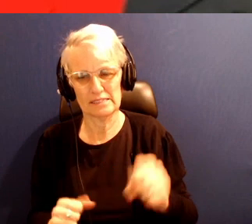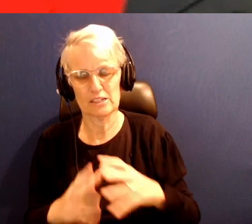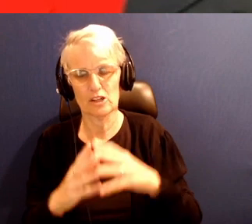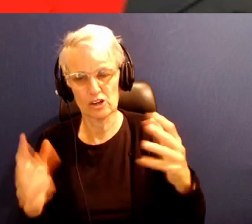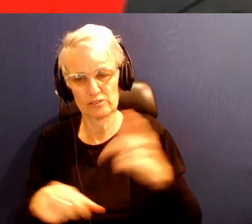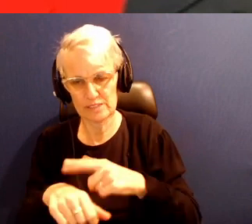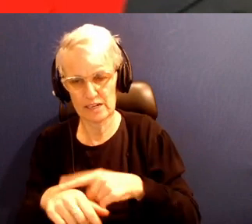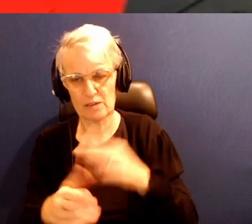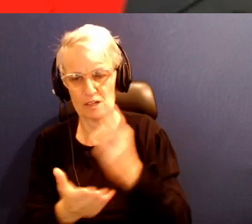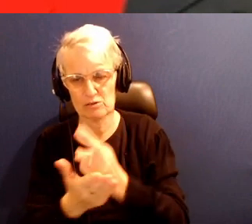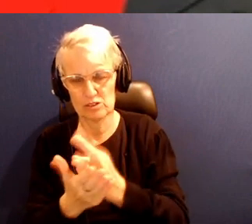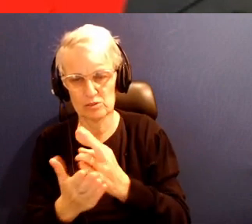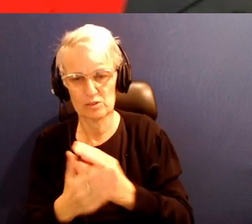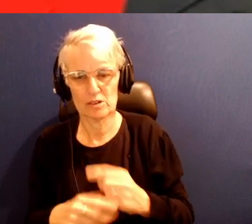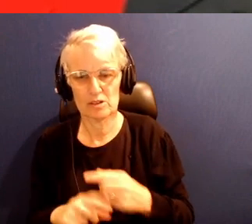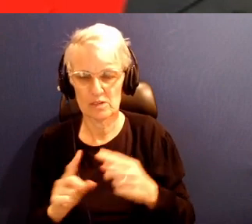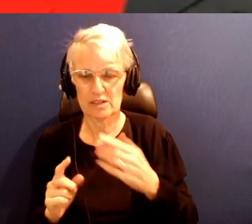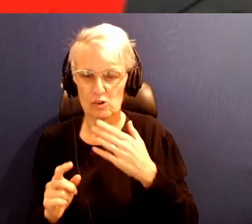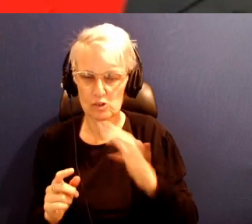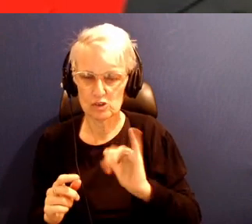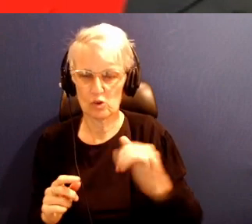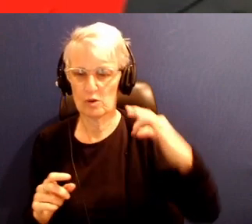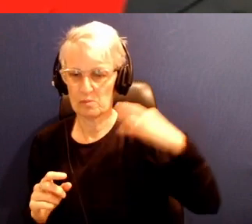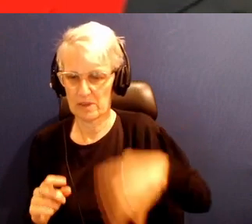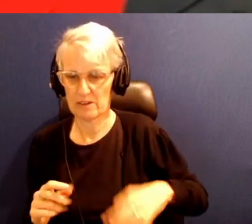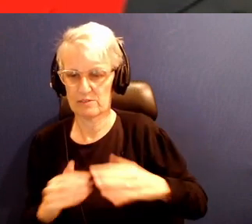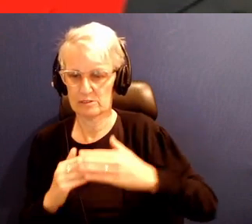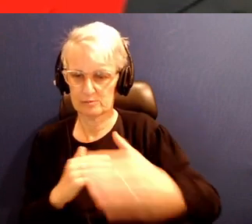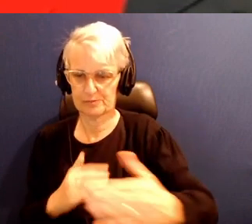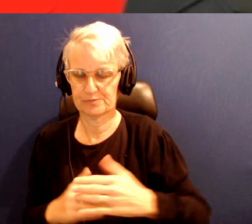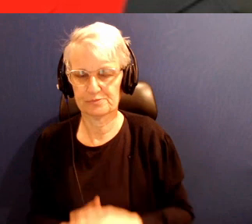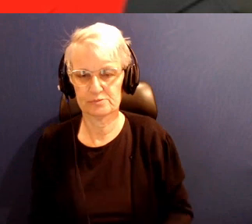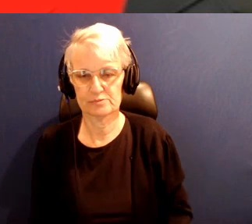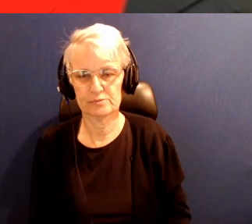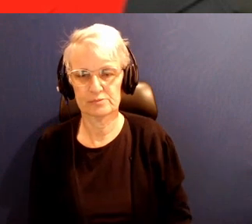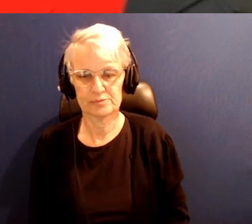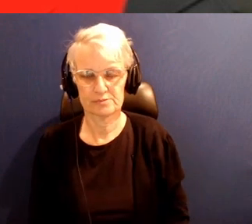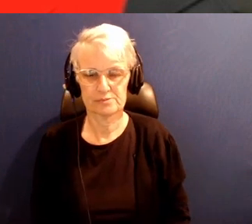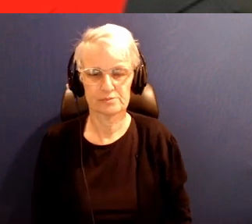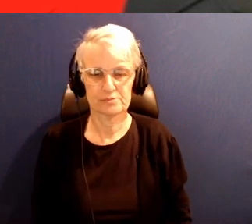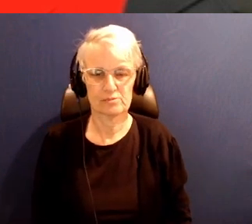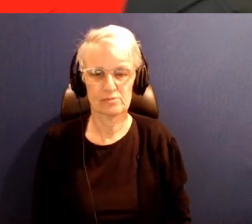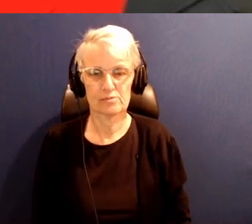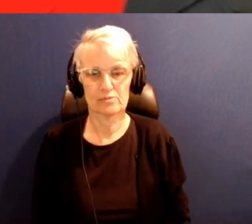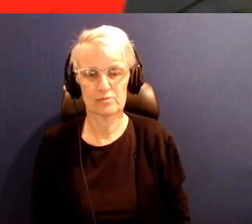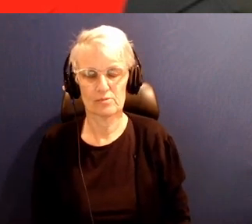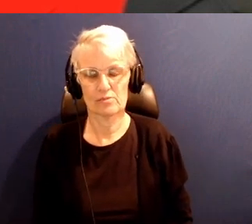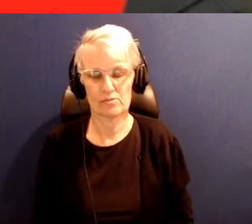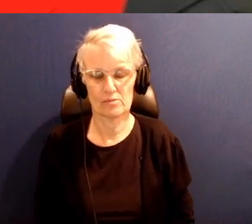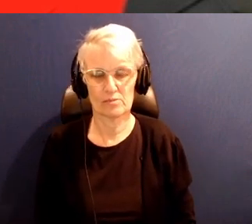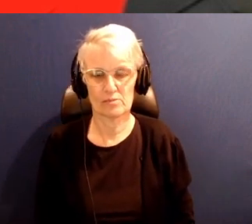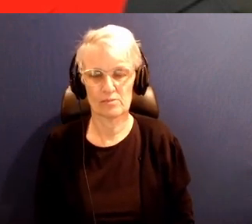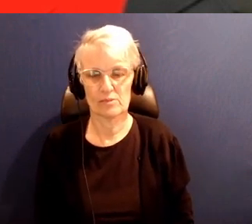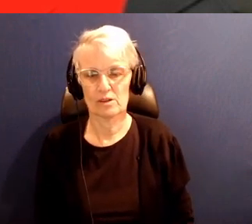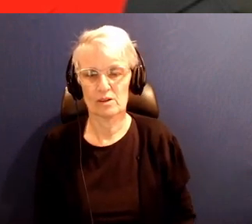and resources, but yields sustainable benefits over the long term. The context